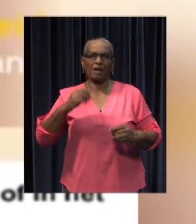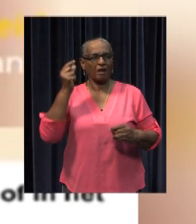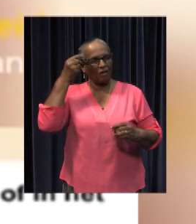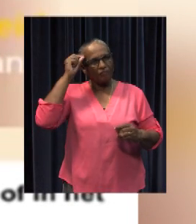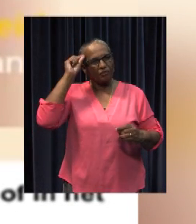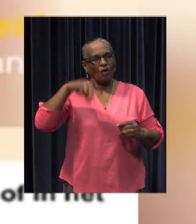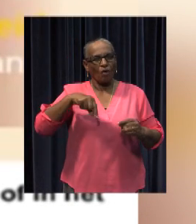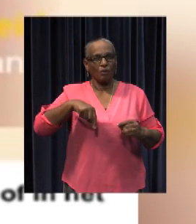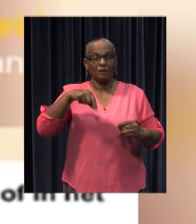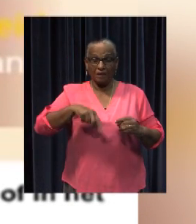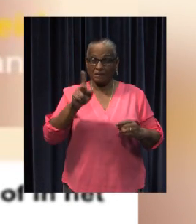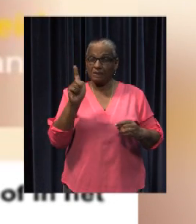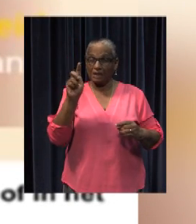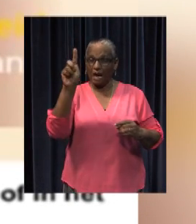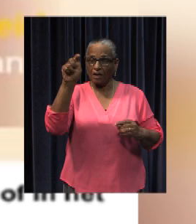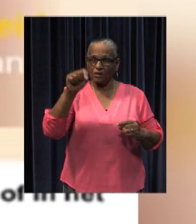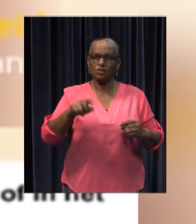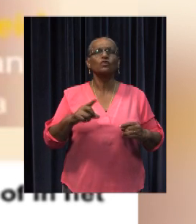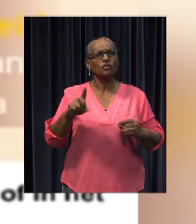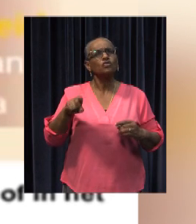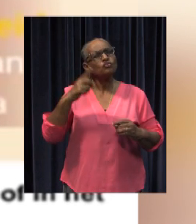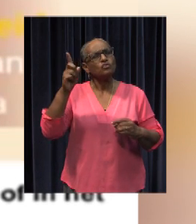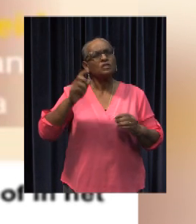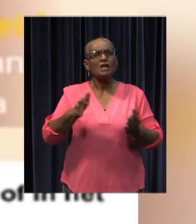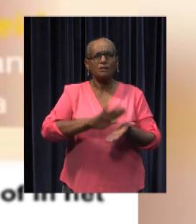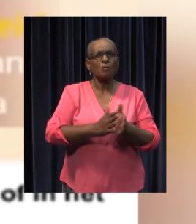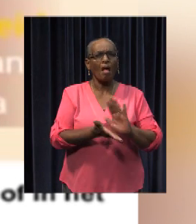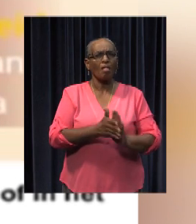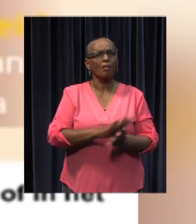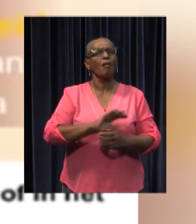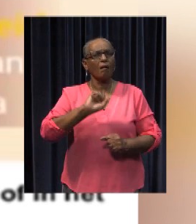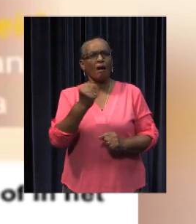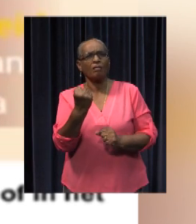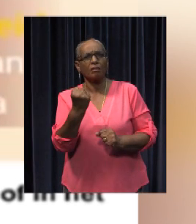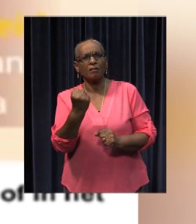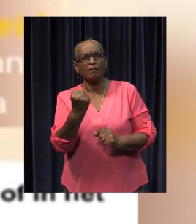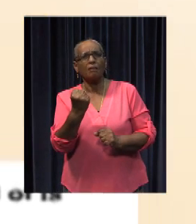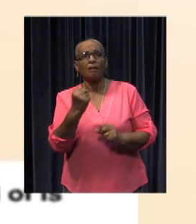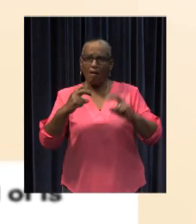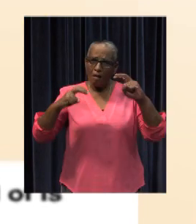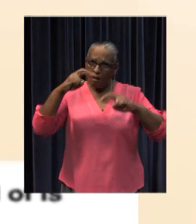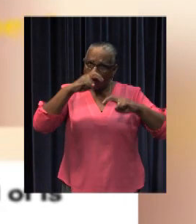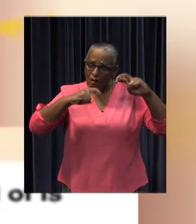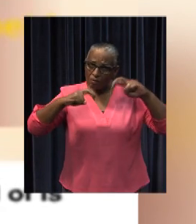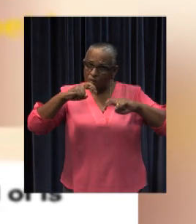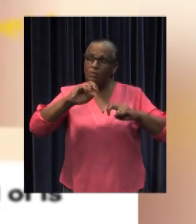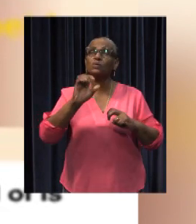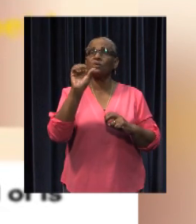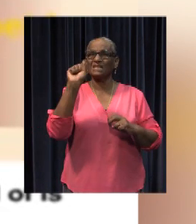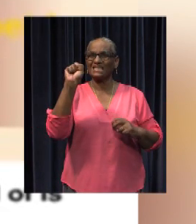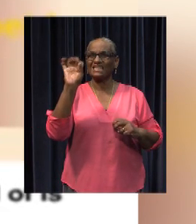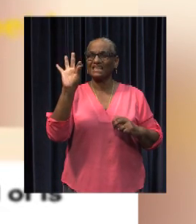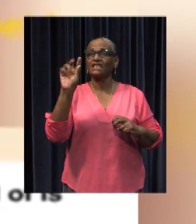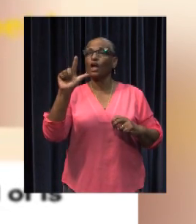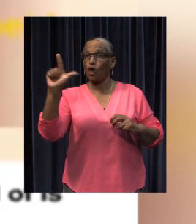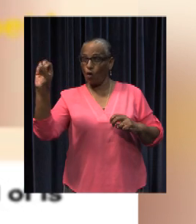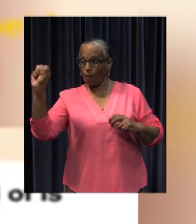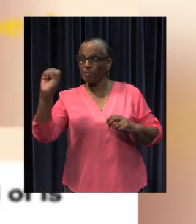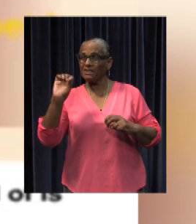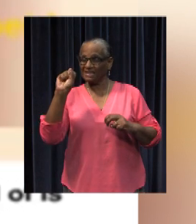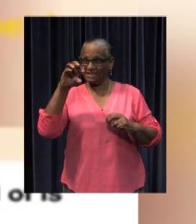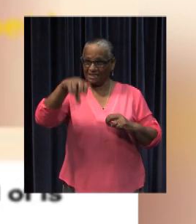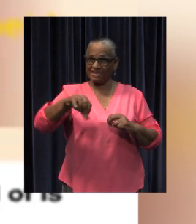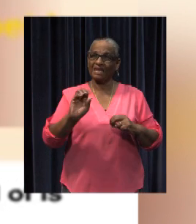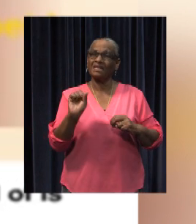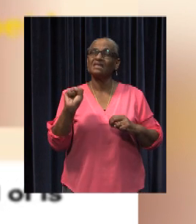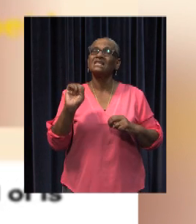breast cancer among women. Although this is alarming, this type of cancer can be treated successfully. In a study